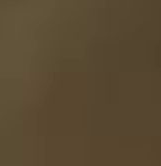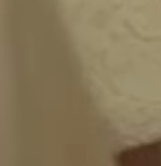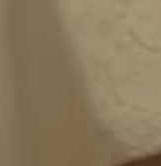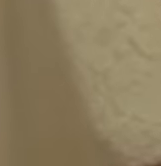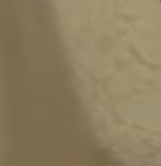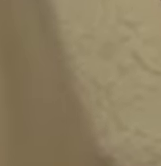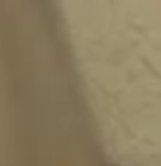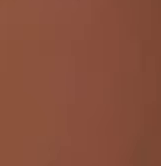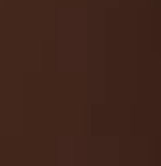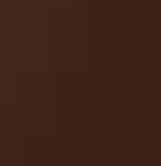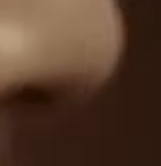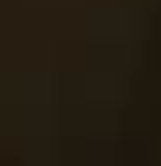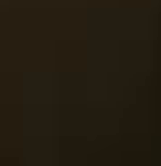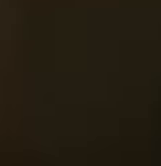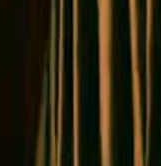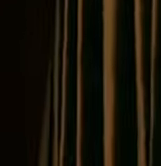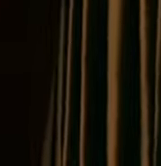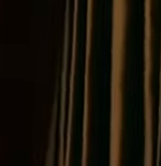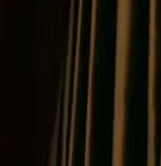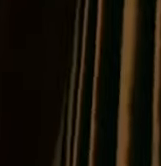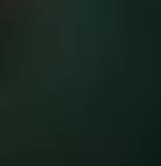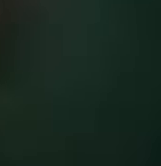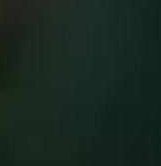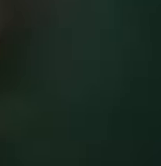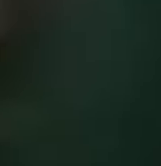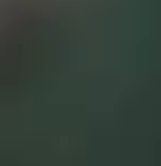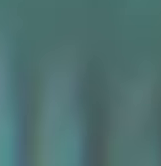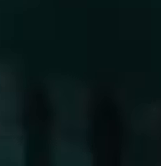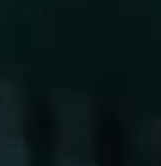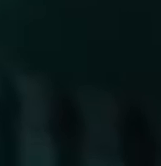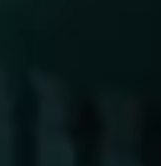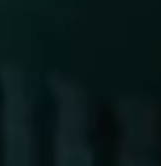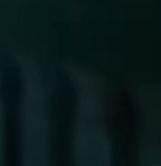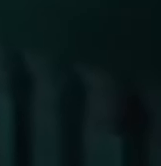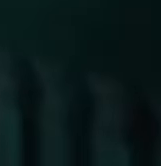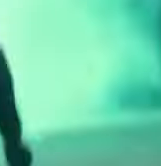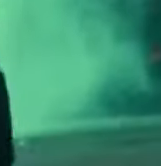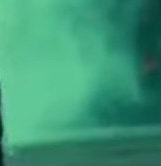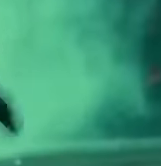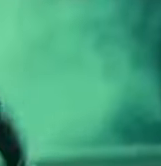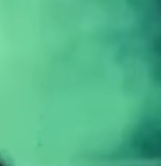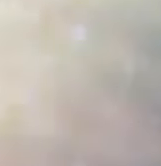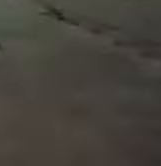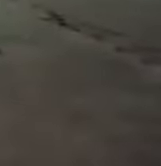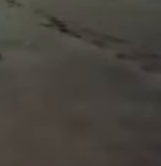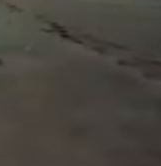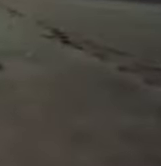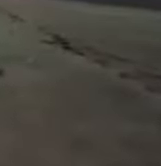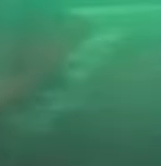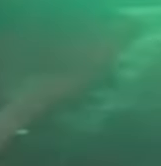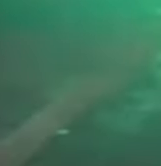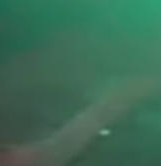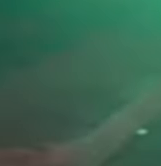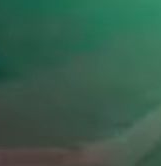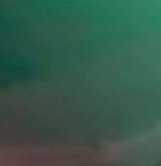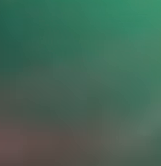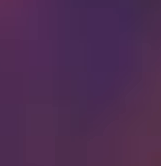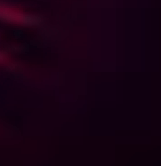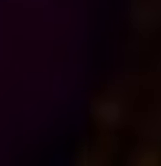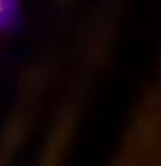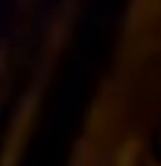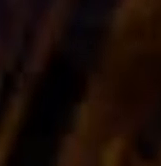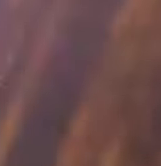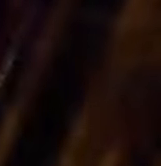sa mga maling kamay, it will cause mass destruction. Lieutenant Davino, in hot pursuit of suspects. Requesting immediate backup.